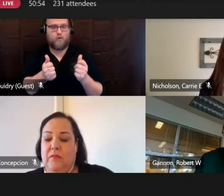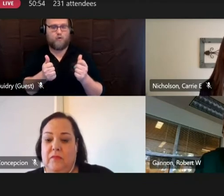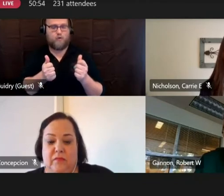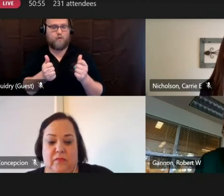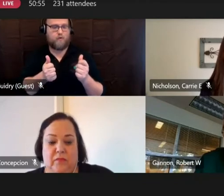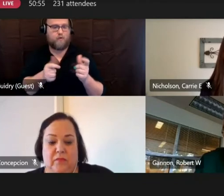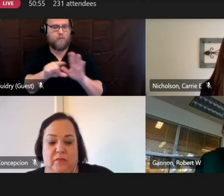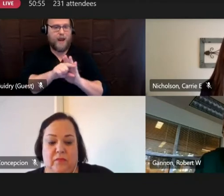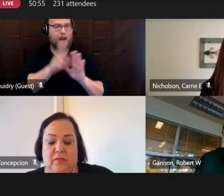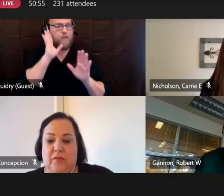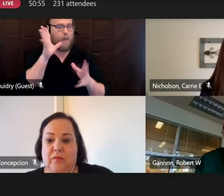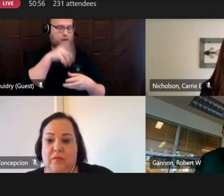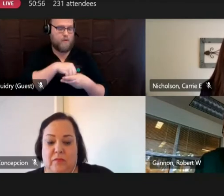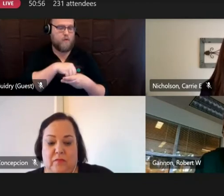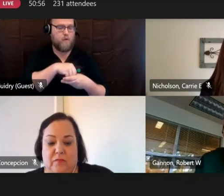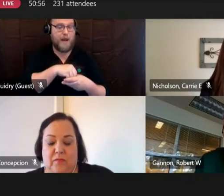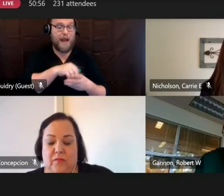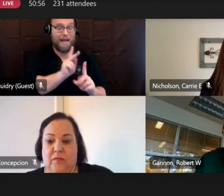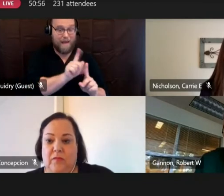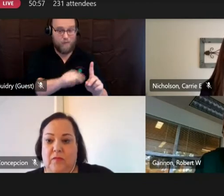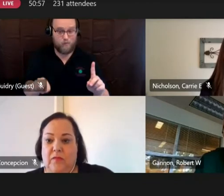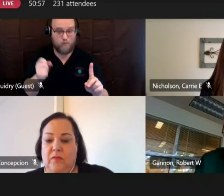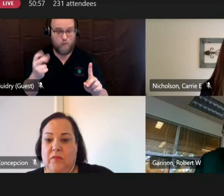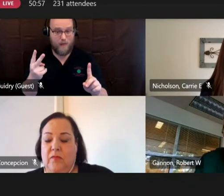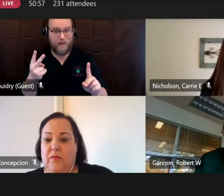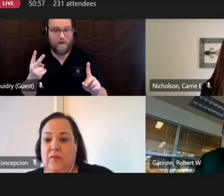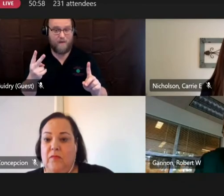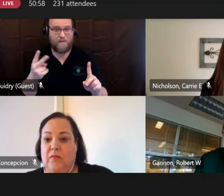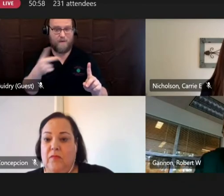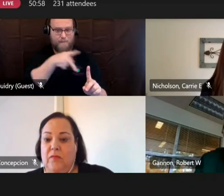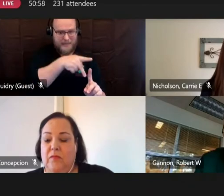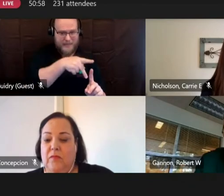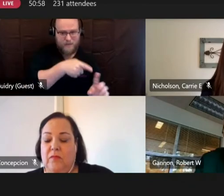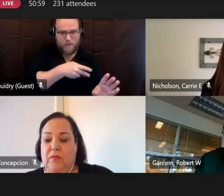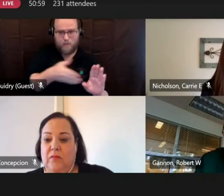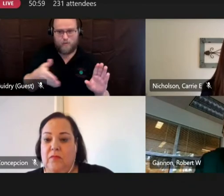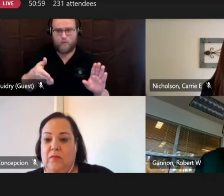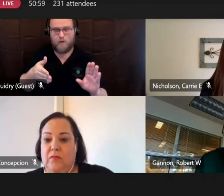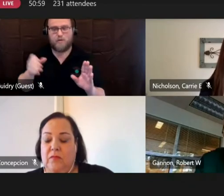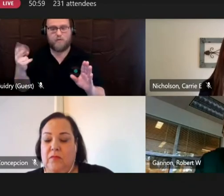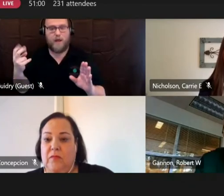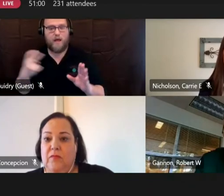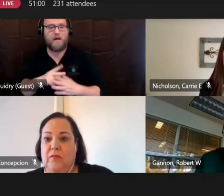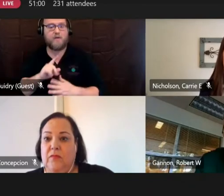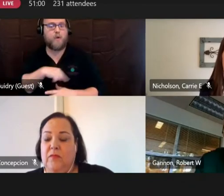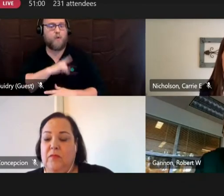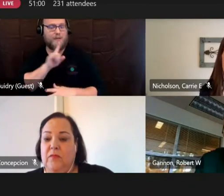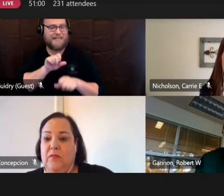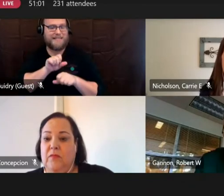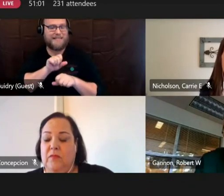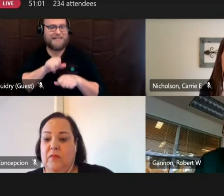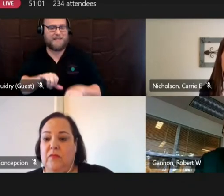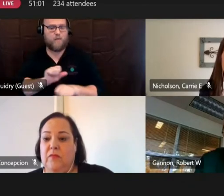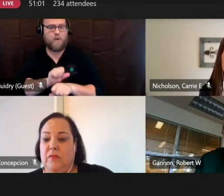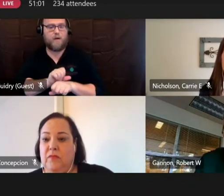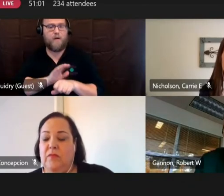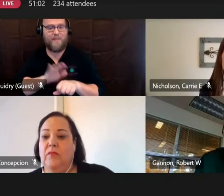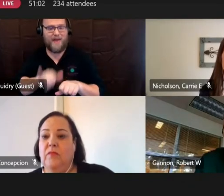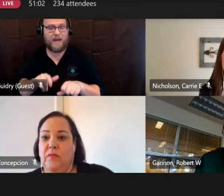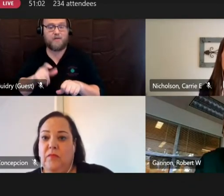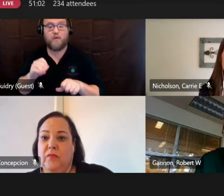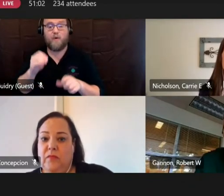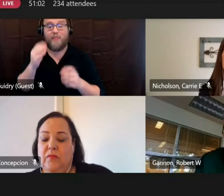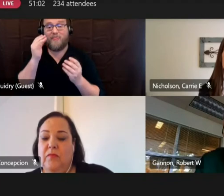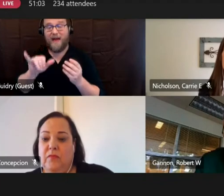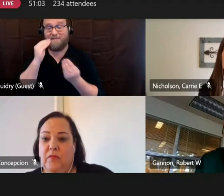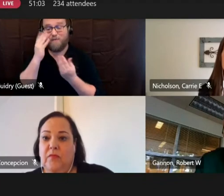on that. And so that information will be shared with families coming up very soon. But there will be some number